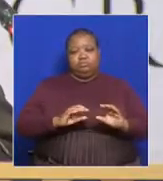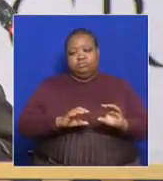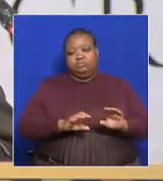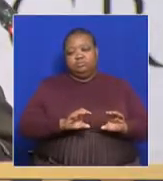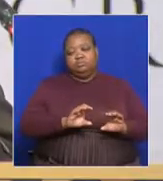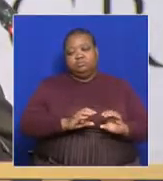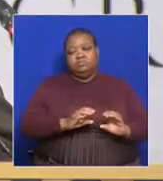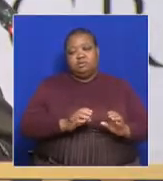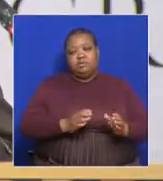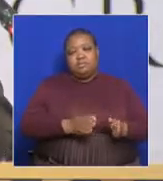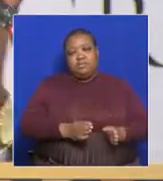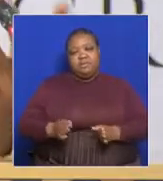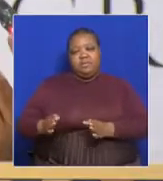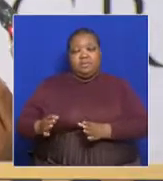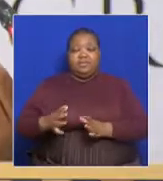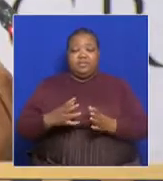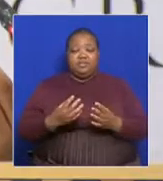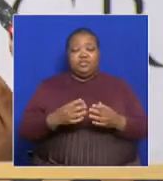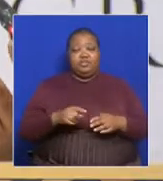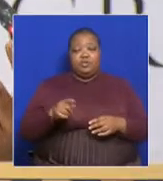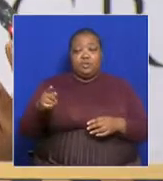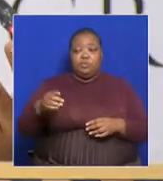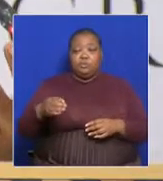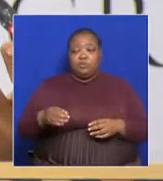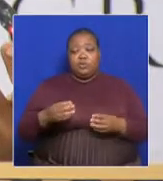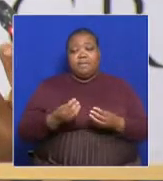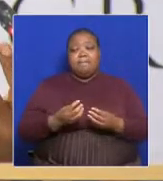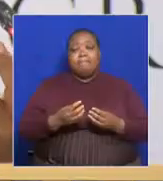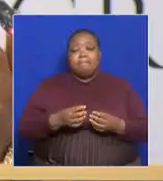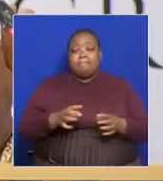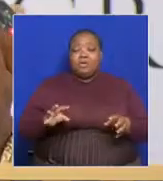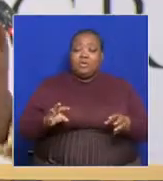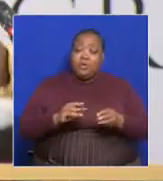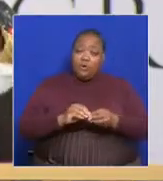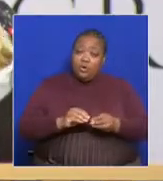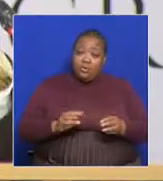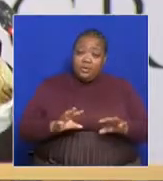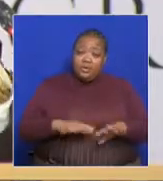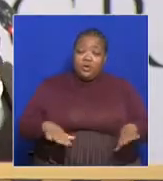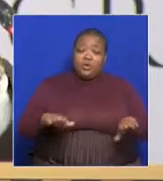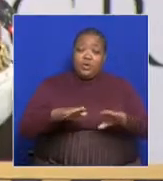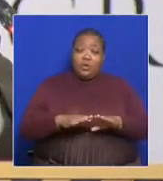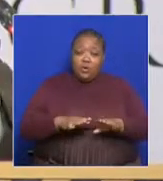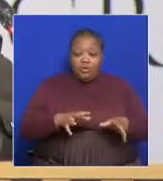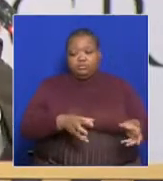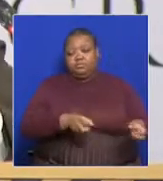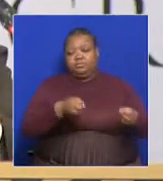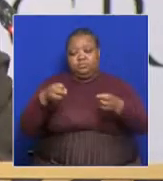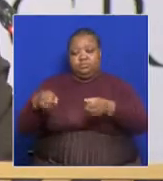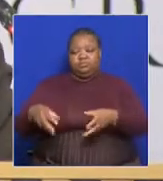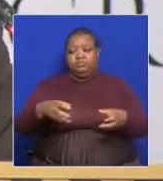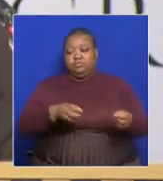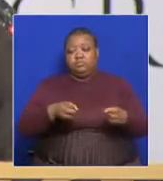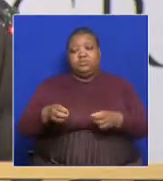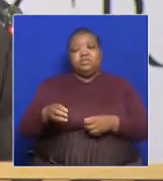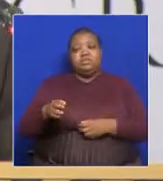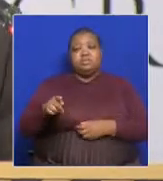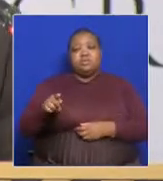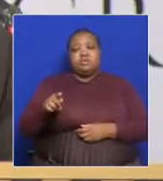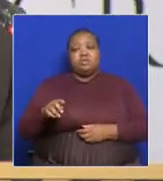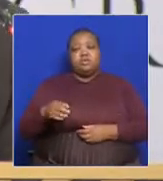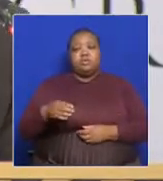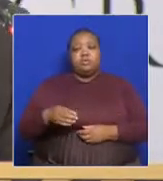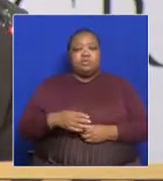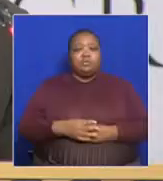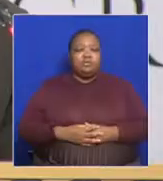presence. It could have been all the bags that were offloaded in their presence. But maybe I'm jumping ahead of myself.